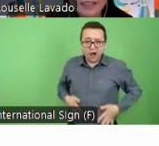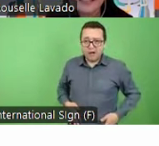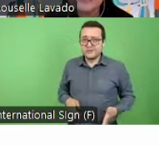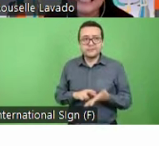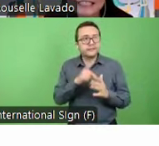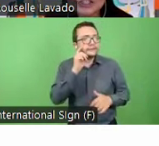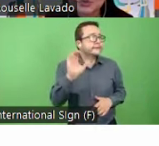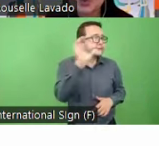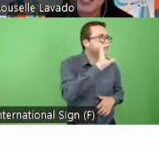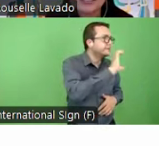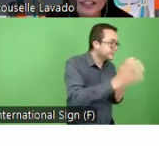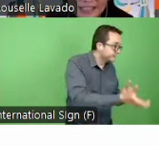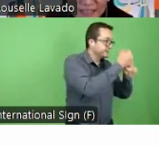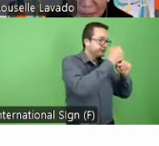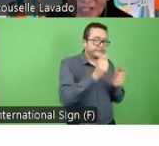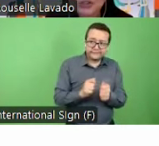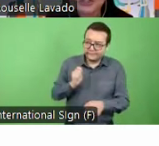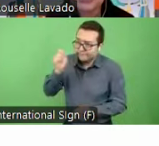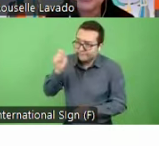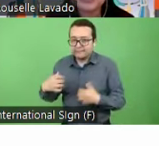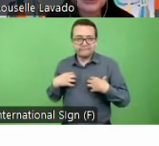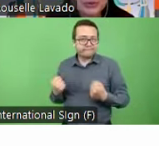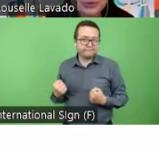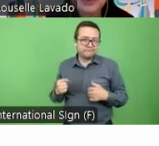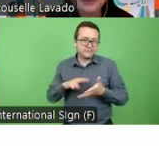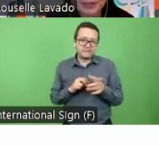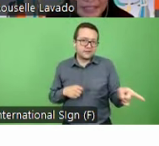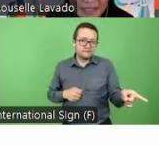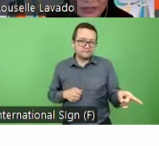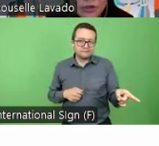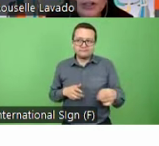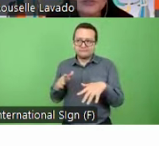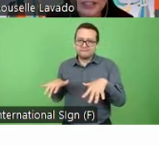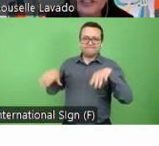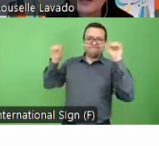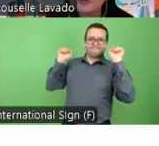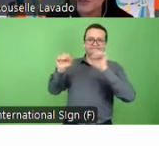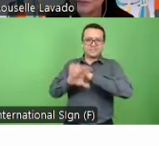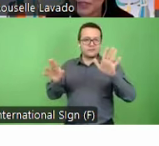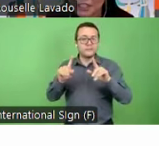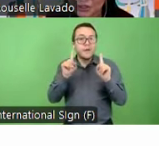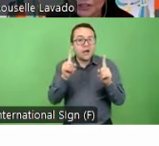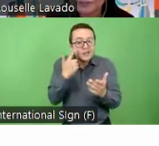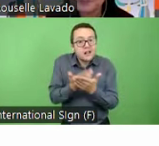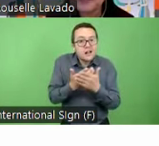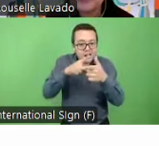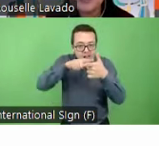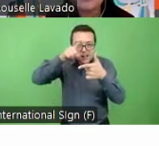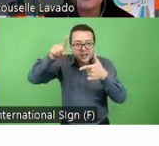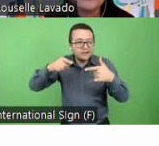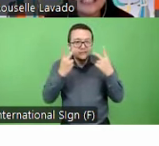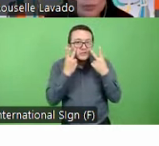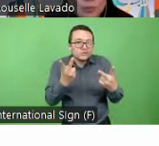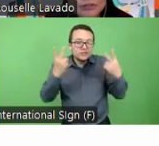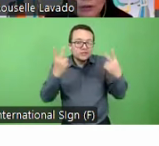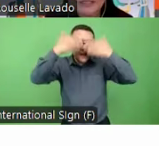hidden. This leads to underestimation of the true burden on vulnerable population.